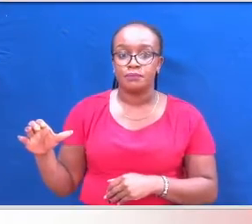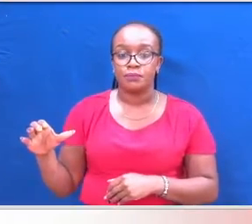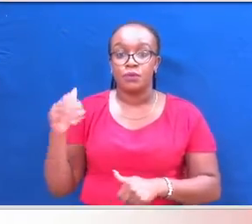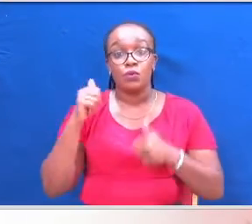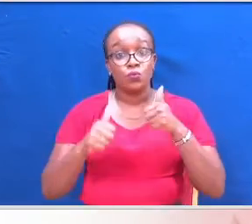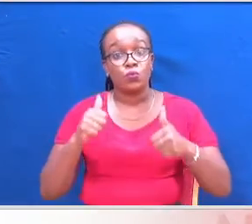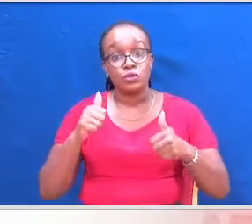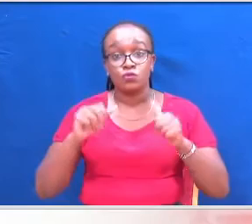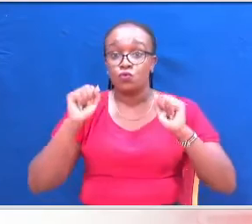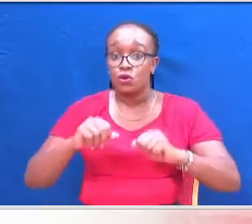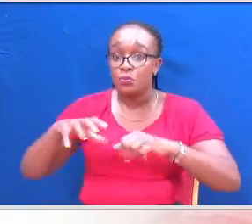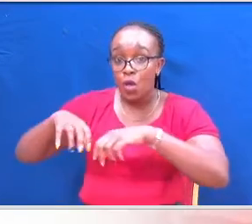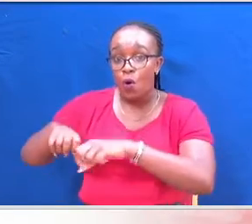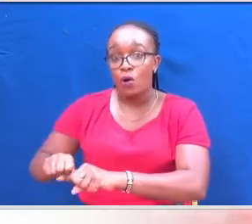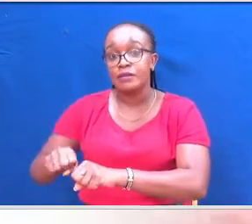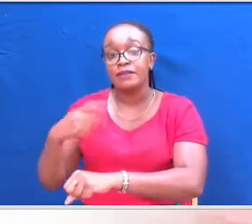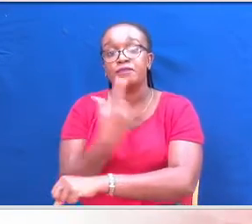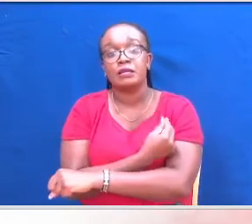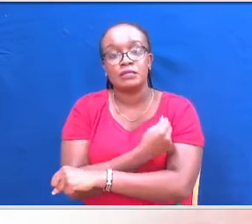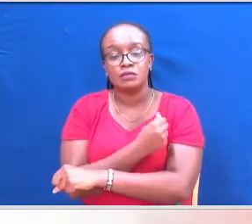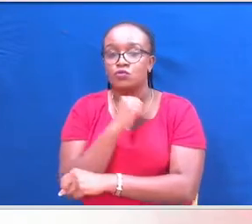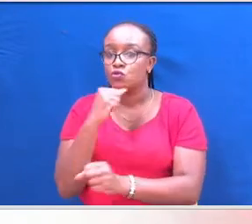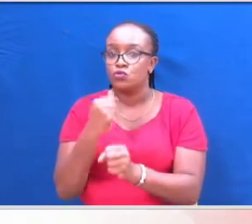might be holding vaccines not to do so.